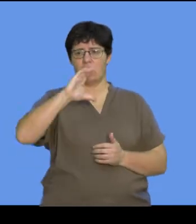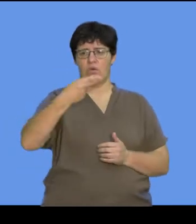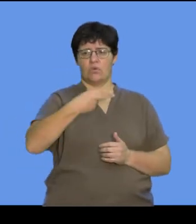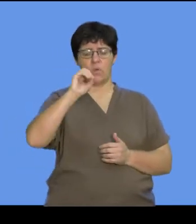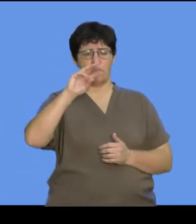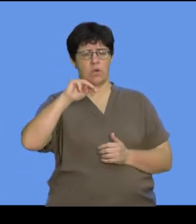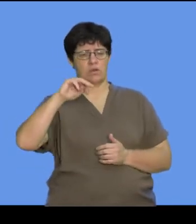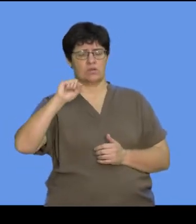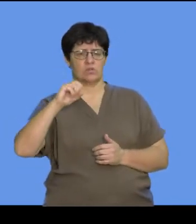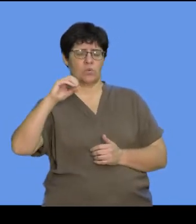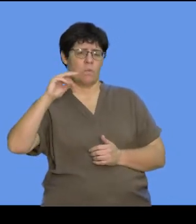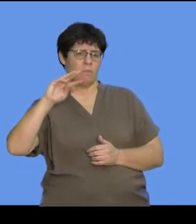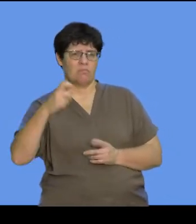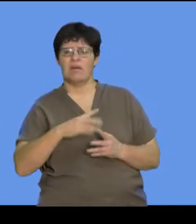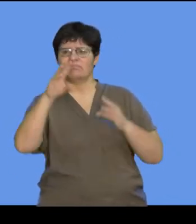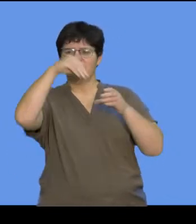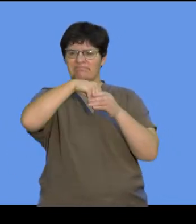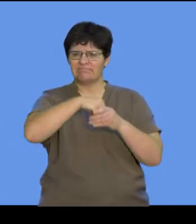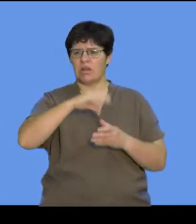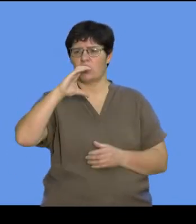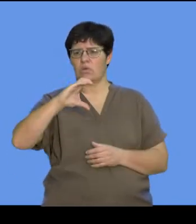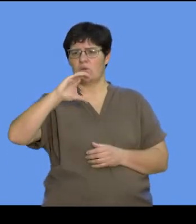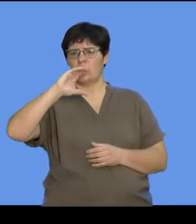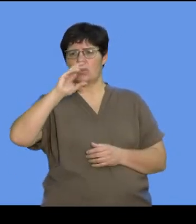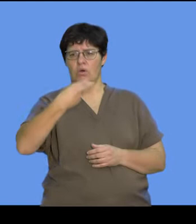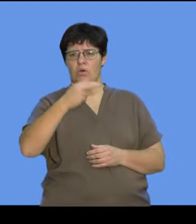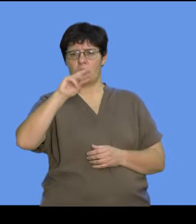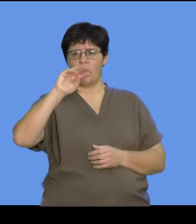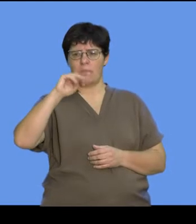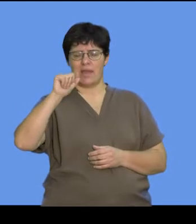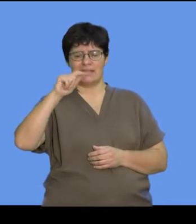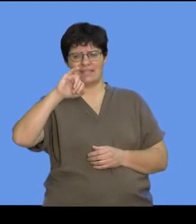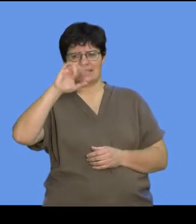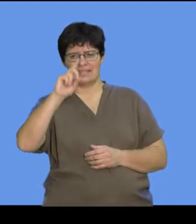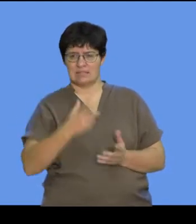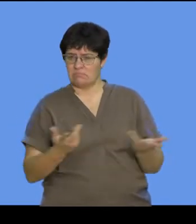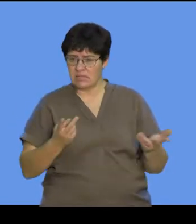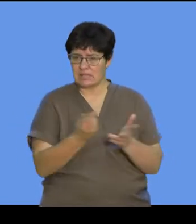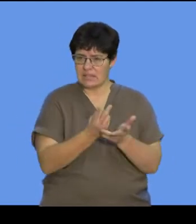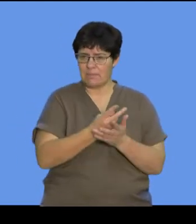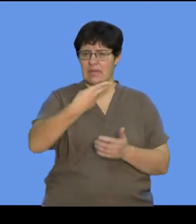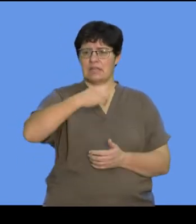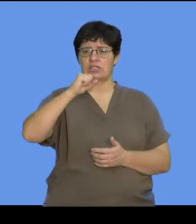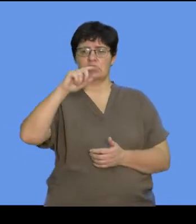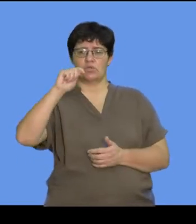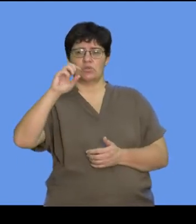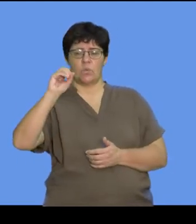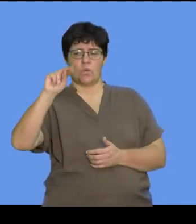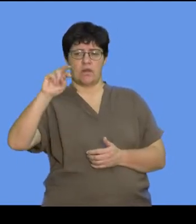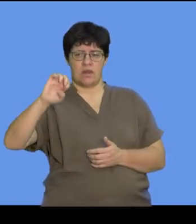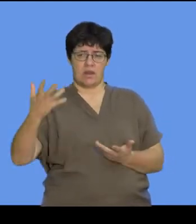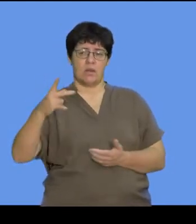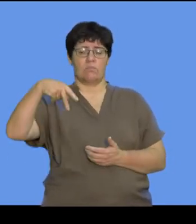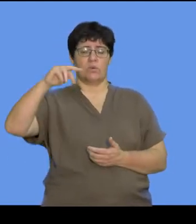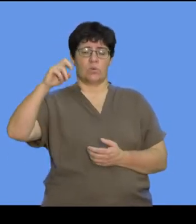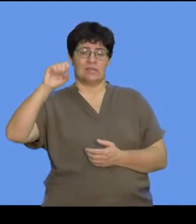chromosomes are and how they're made up of chromatids. We're going to look at histone proteins forming an important part of a chromatid. A very important